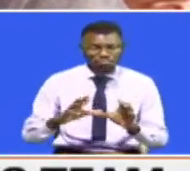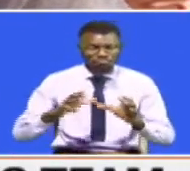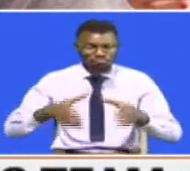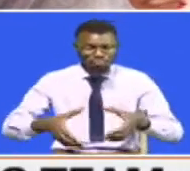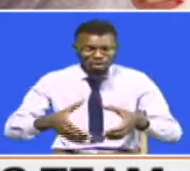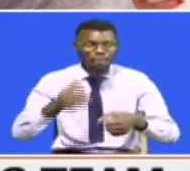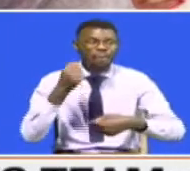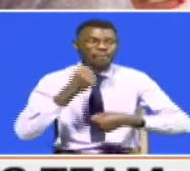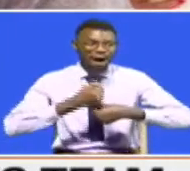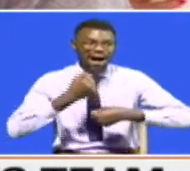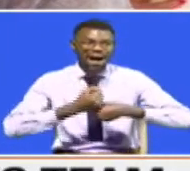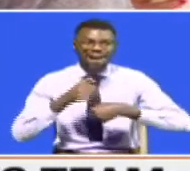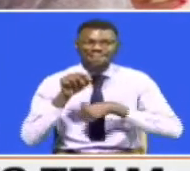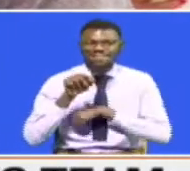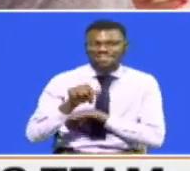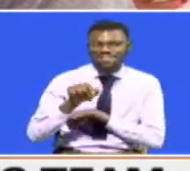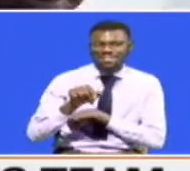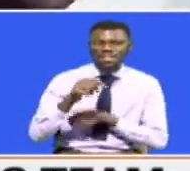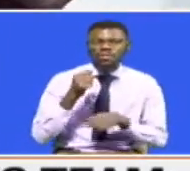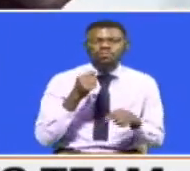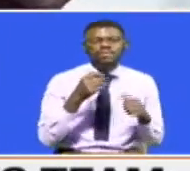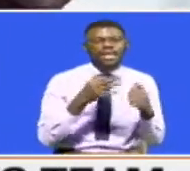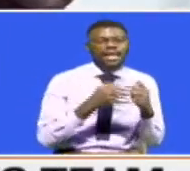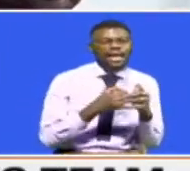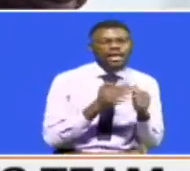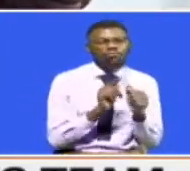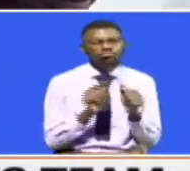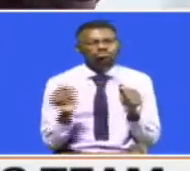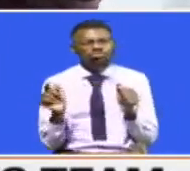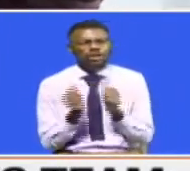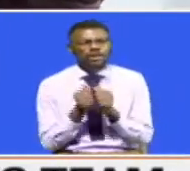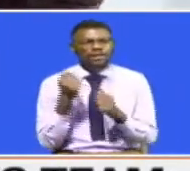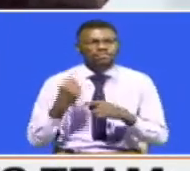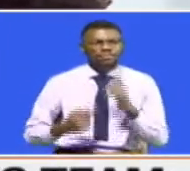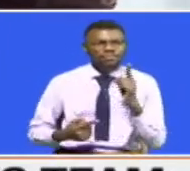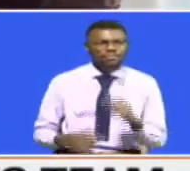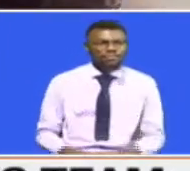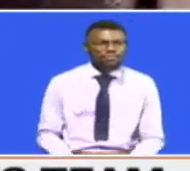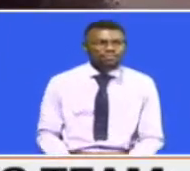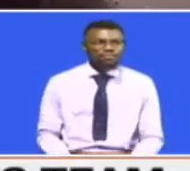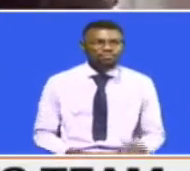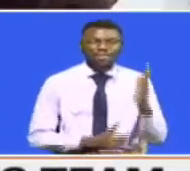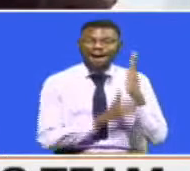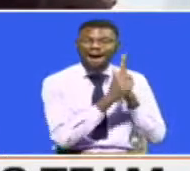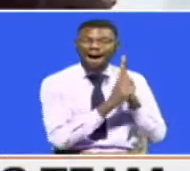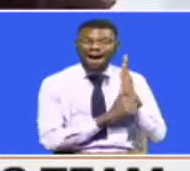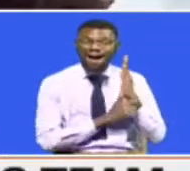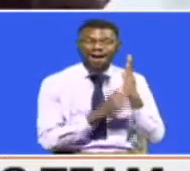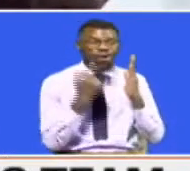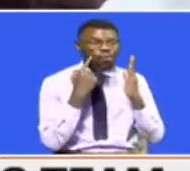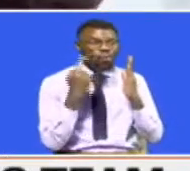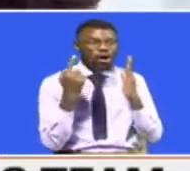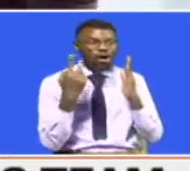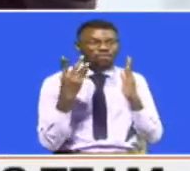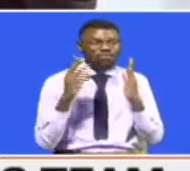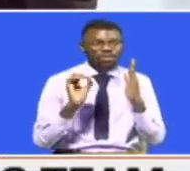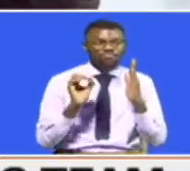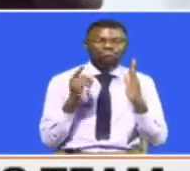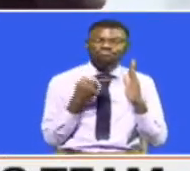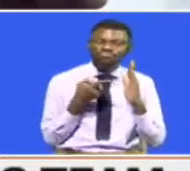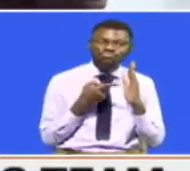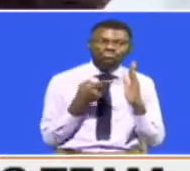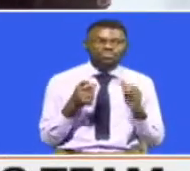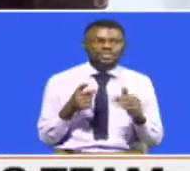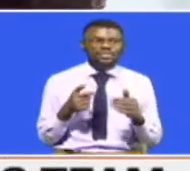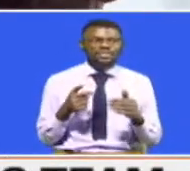up every 8 to 10 years. Constitutional amendment to Article 140 is a recommendation of the Constitution